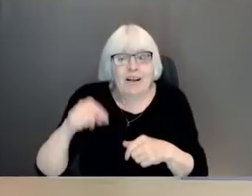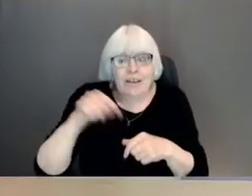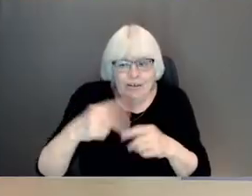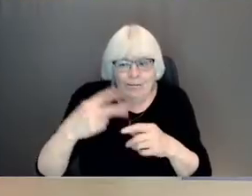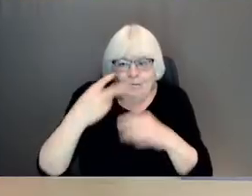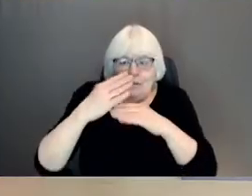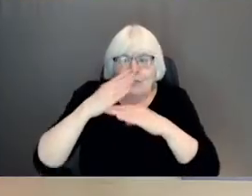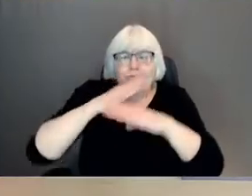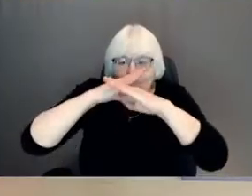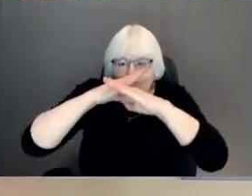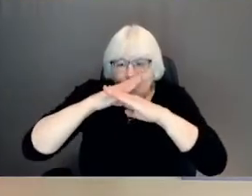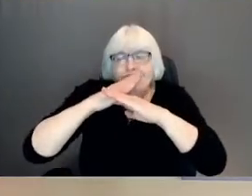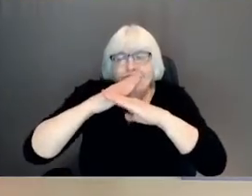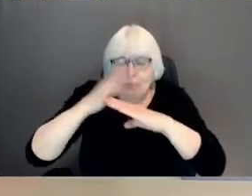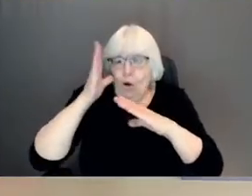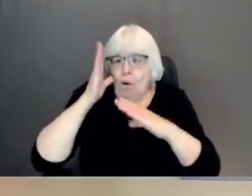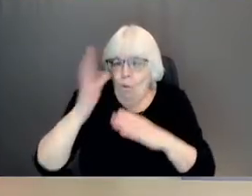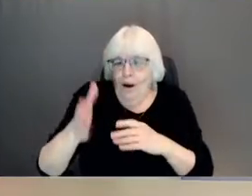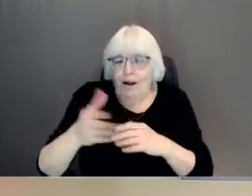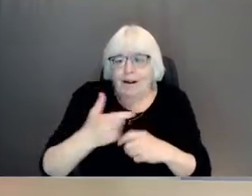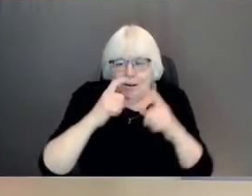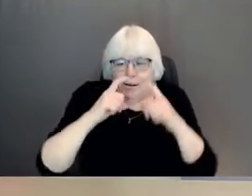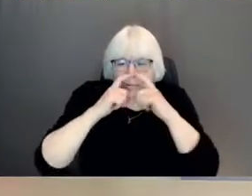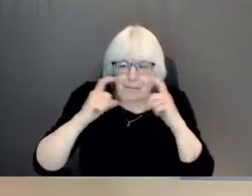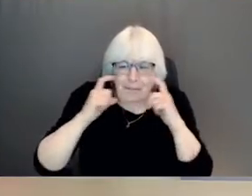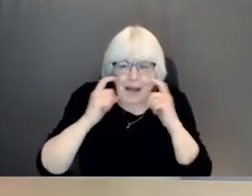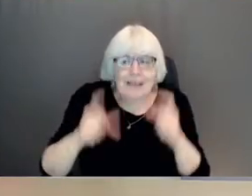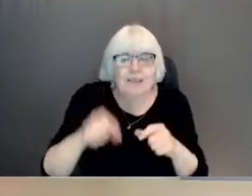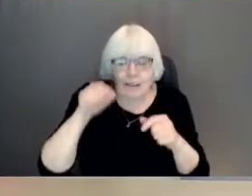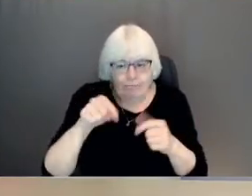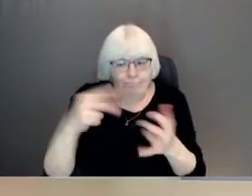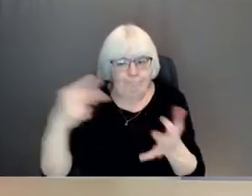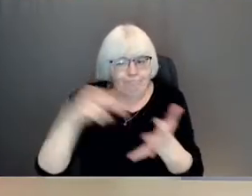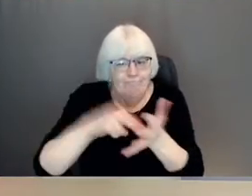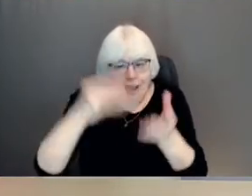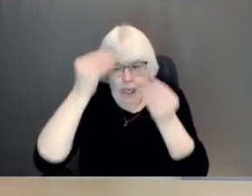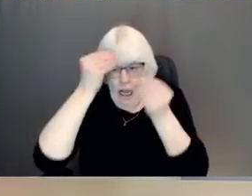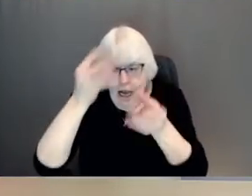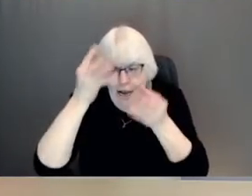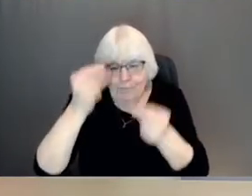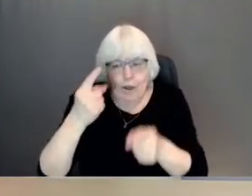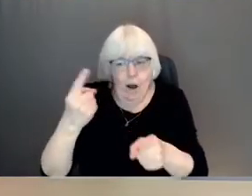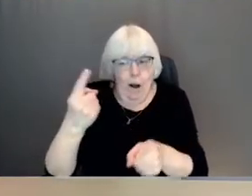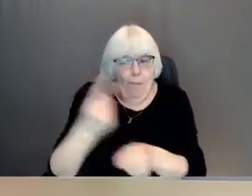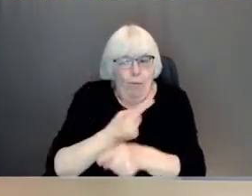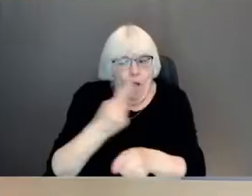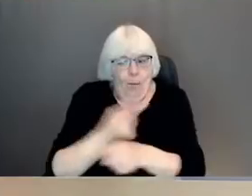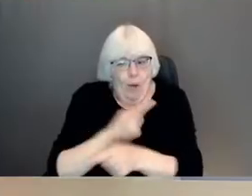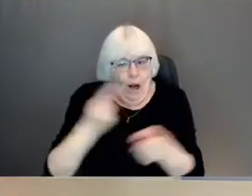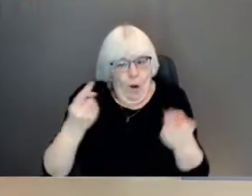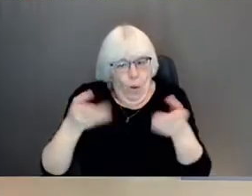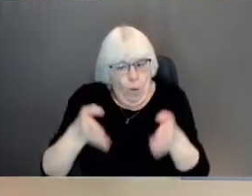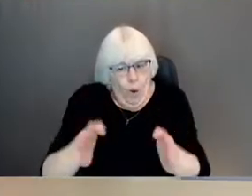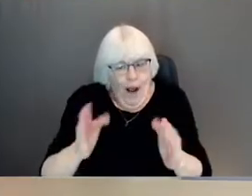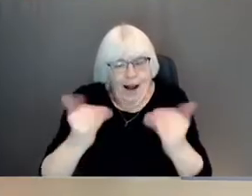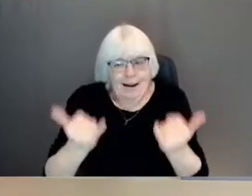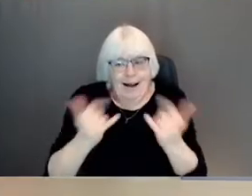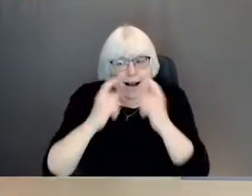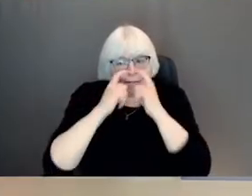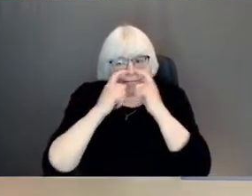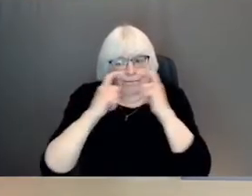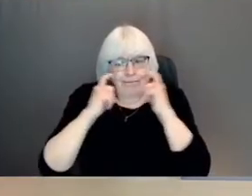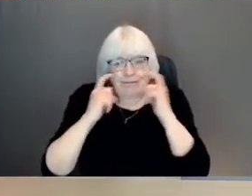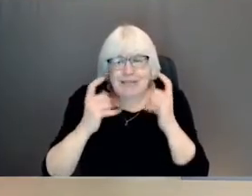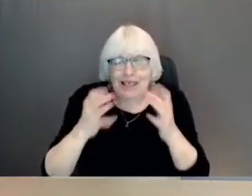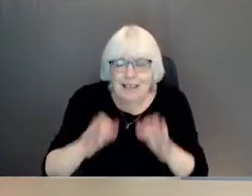As our active case numbers rise, so too does the number of people required to self-isolate, with each case having an average